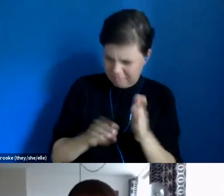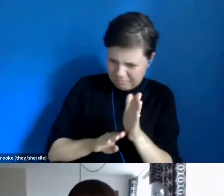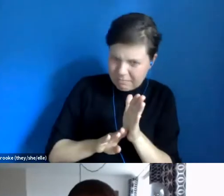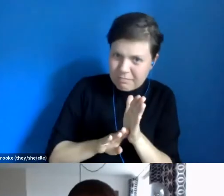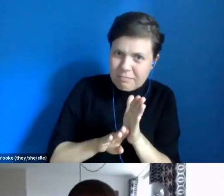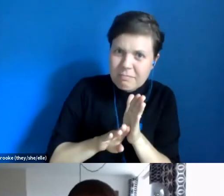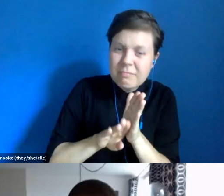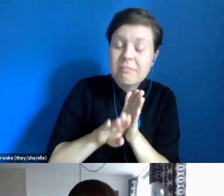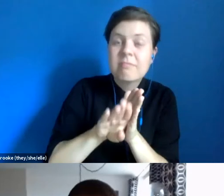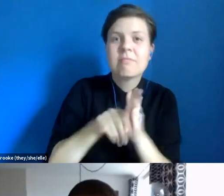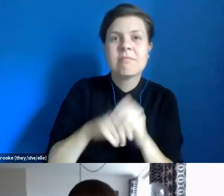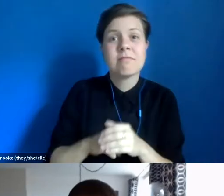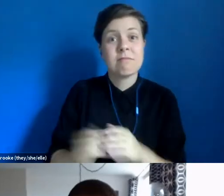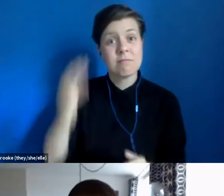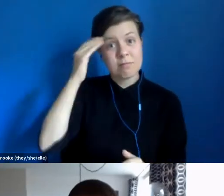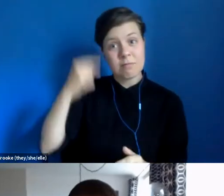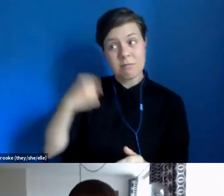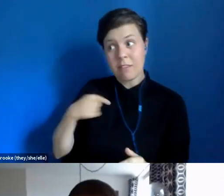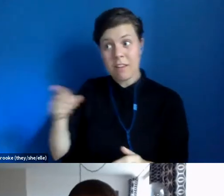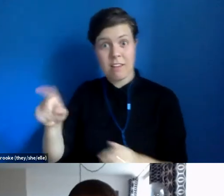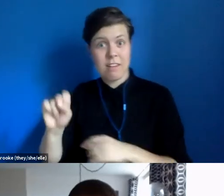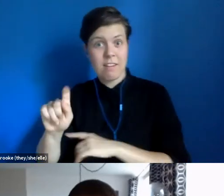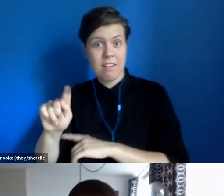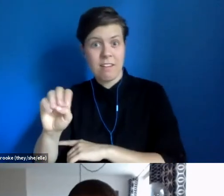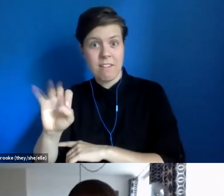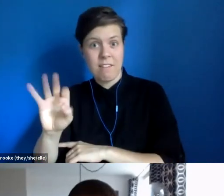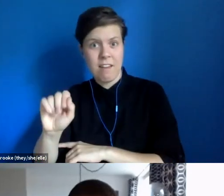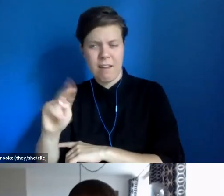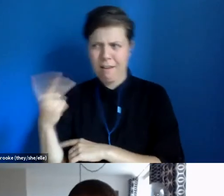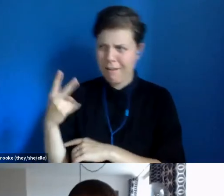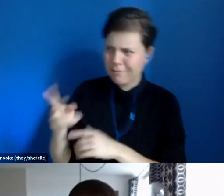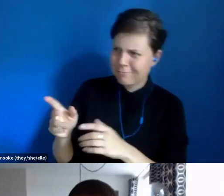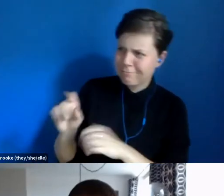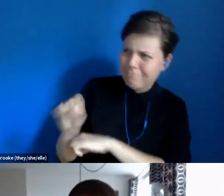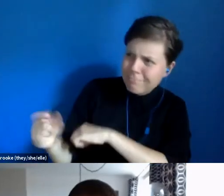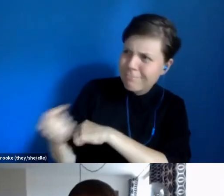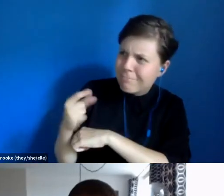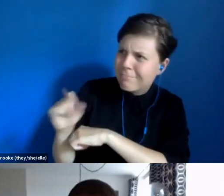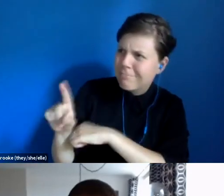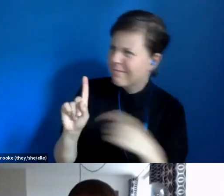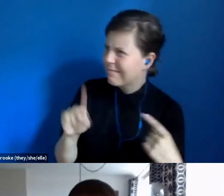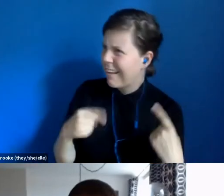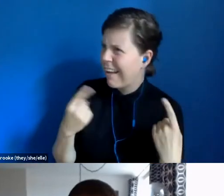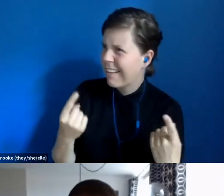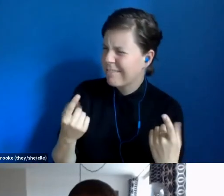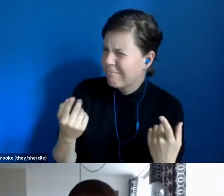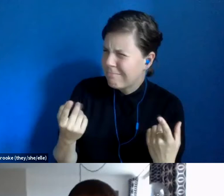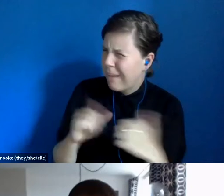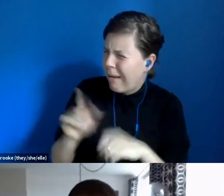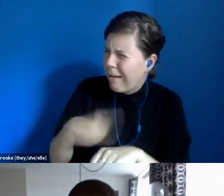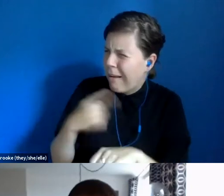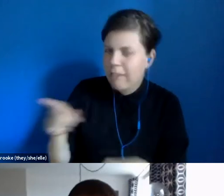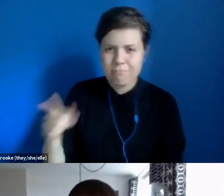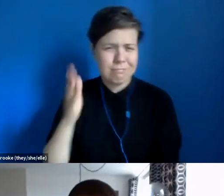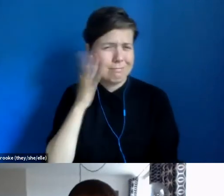with Stefana, we've been speaking on social media for, I don't know, how long has it been? I don't know. COVID has kind of confused